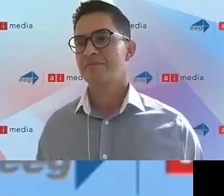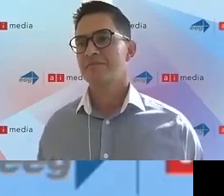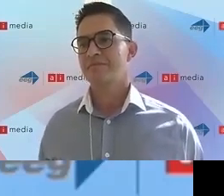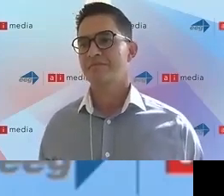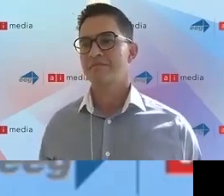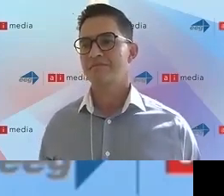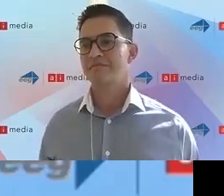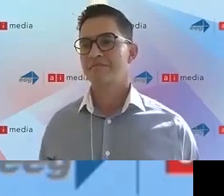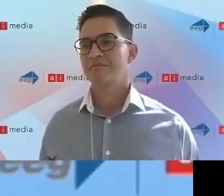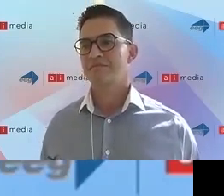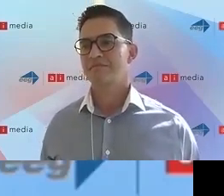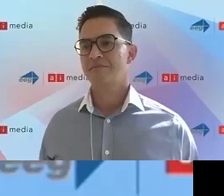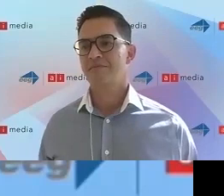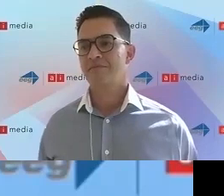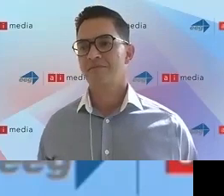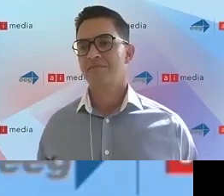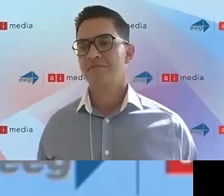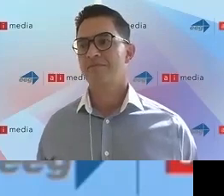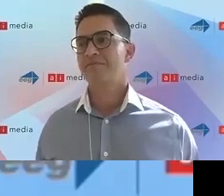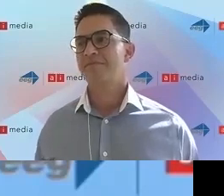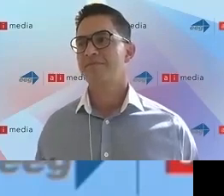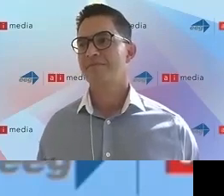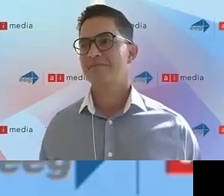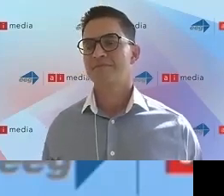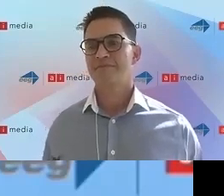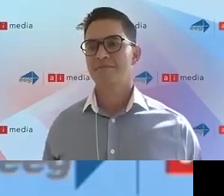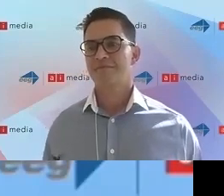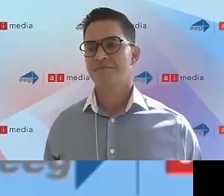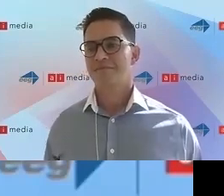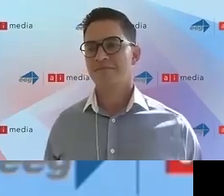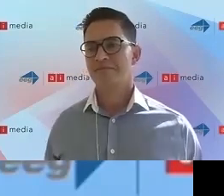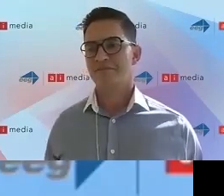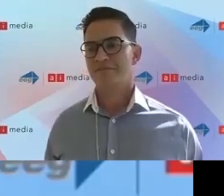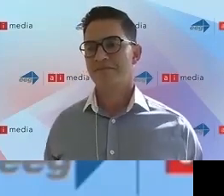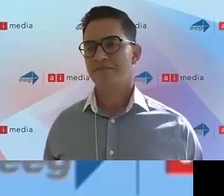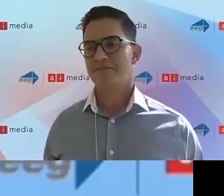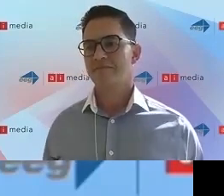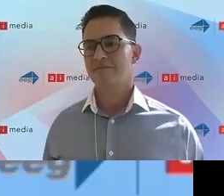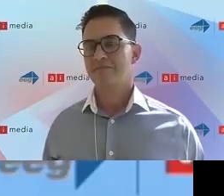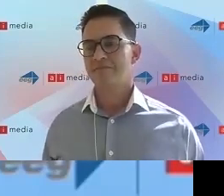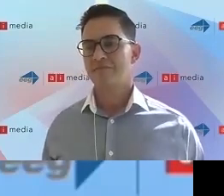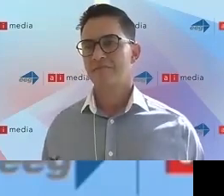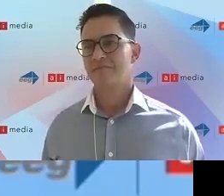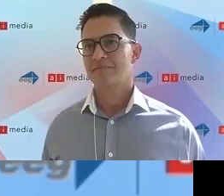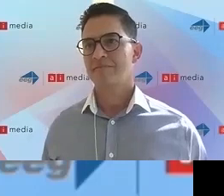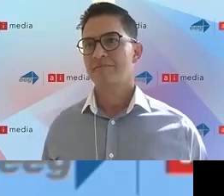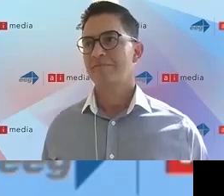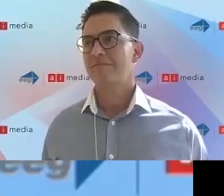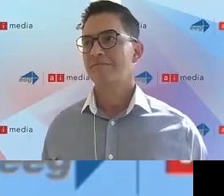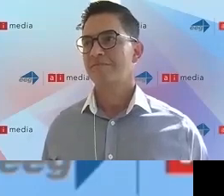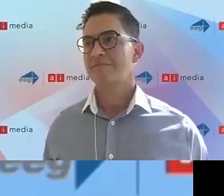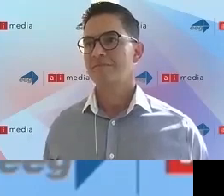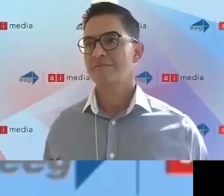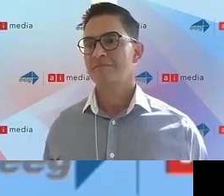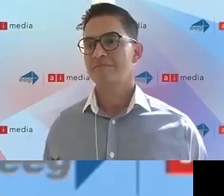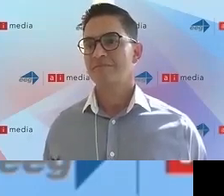every time, it's such a great feeling that it motivates the team to try and do it again and again. And that's why we're focused on creating efficient